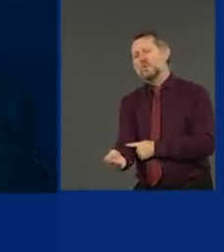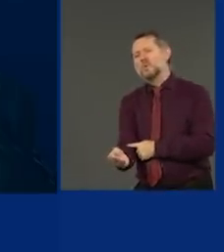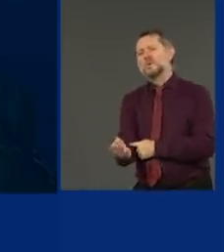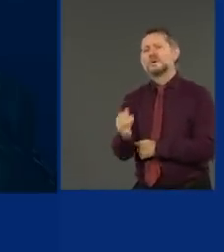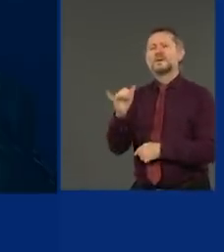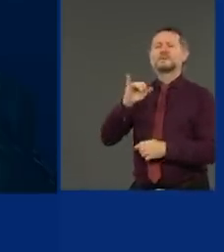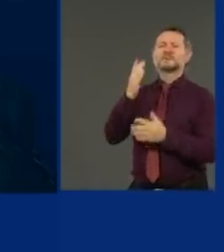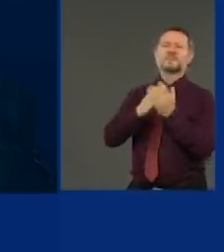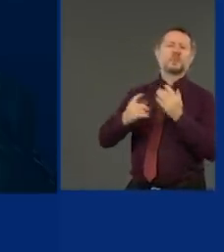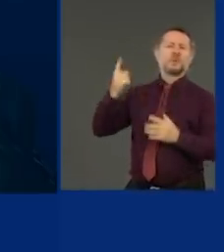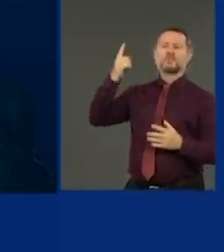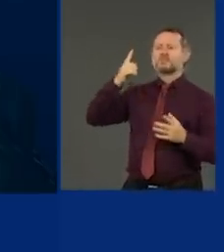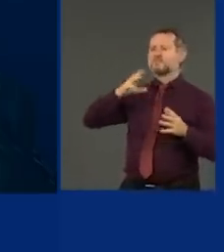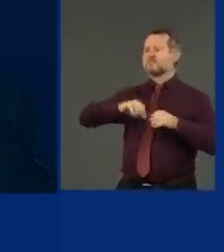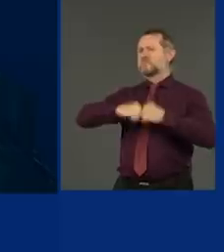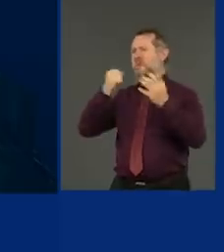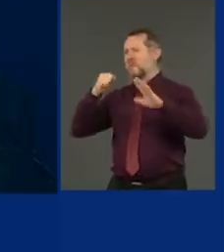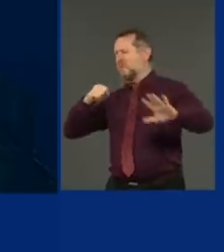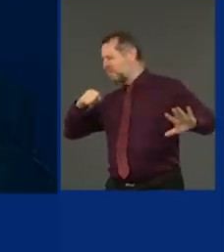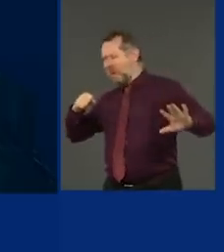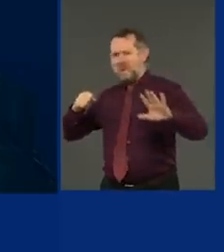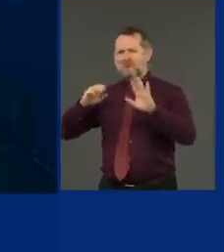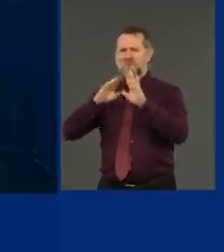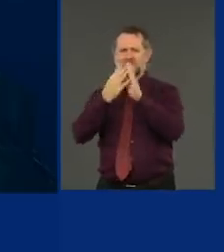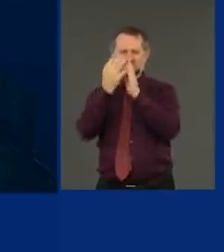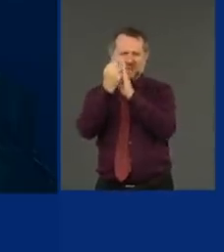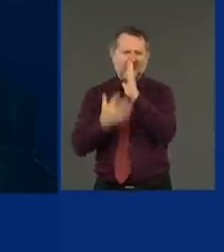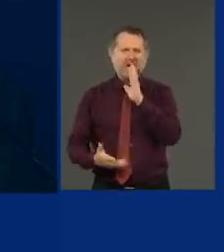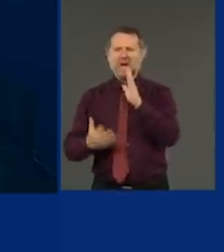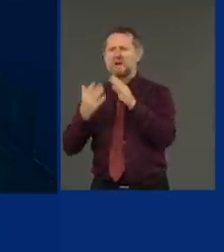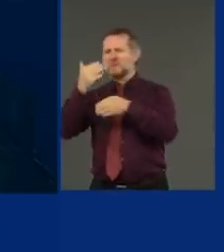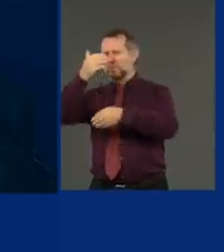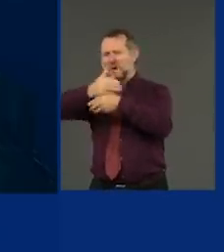the window and you hear the glass break?